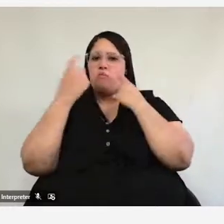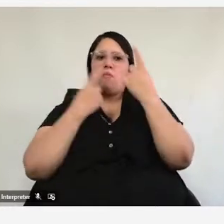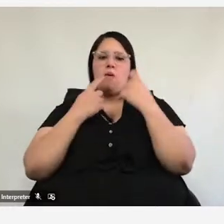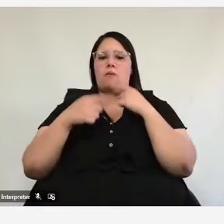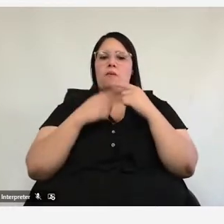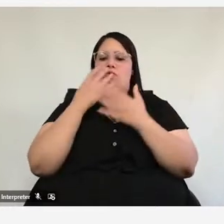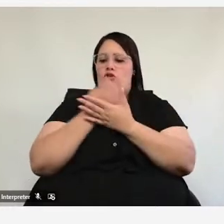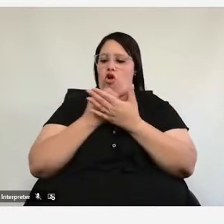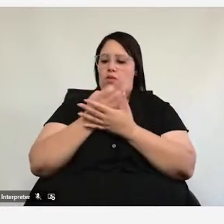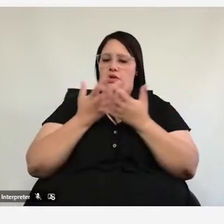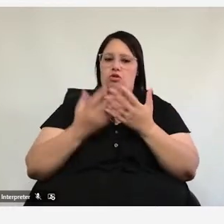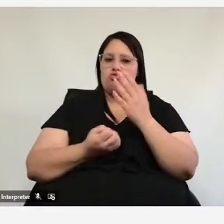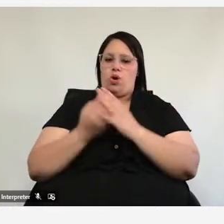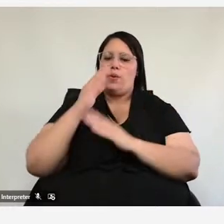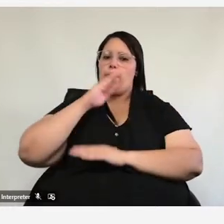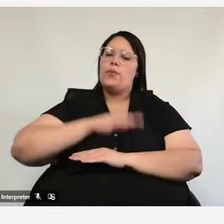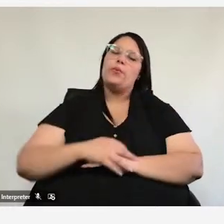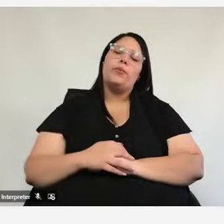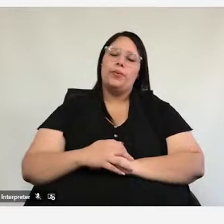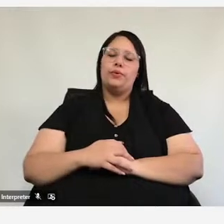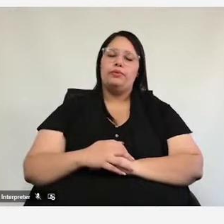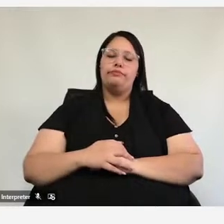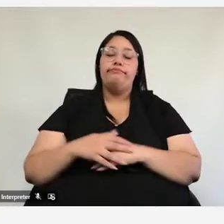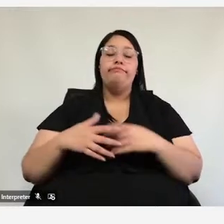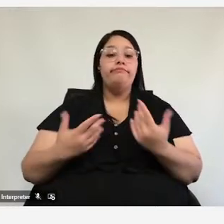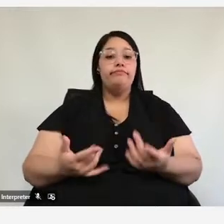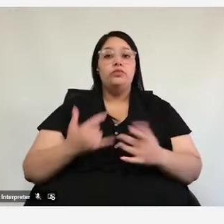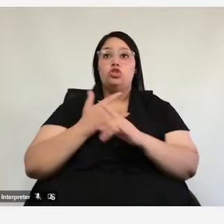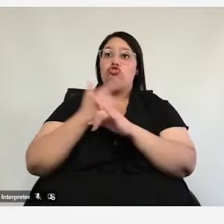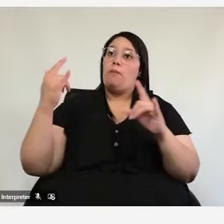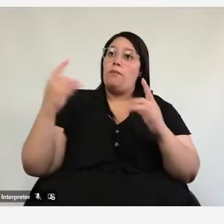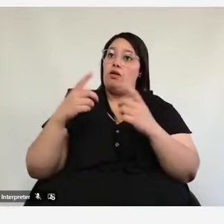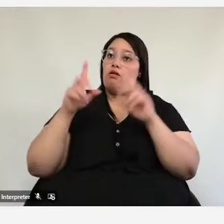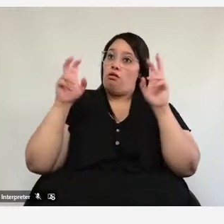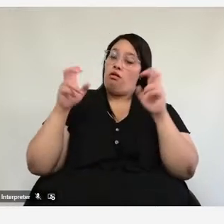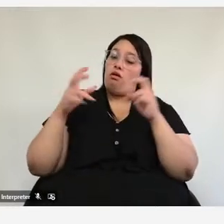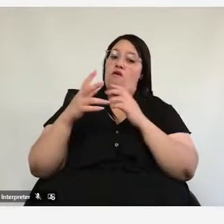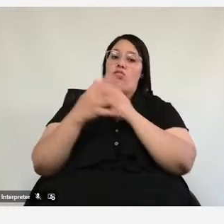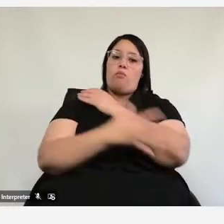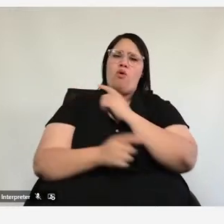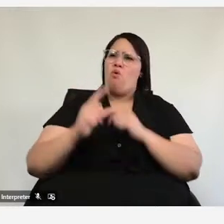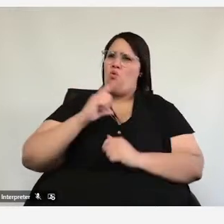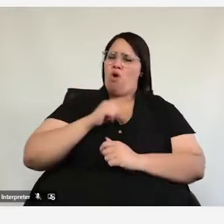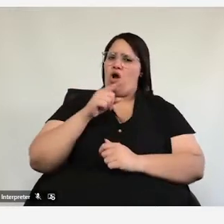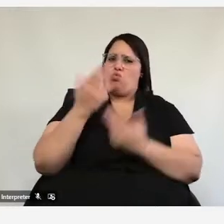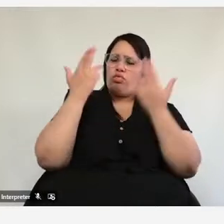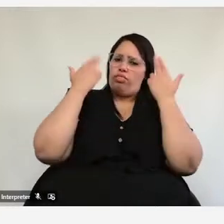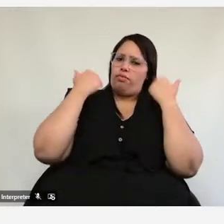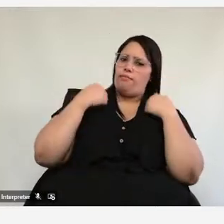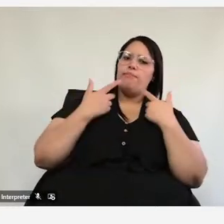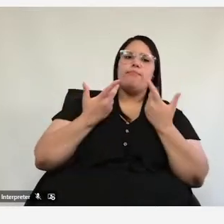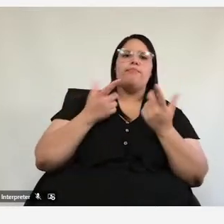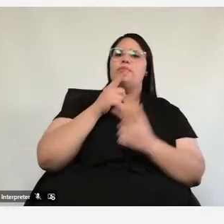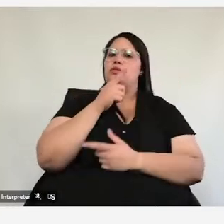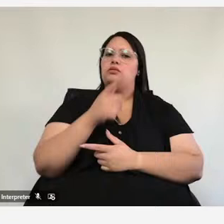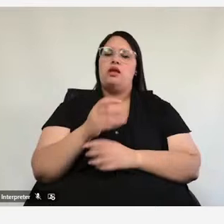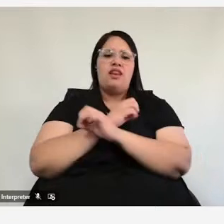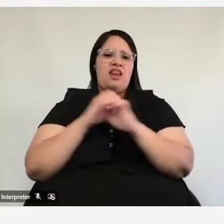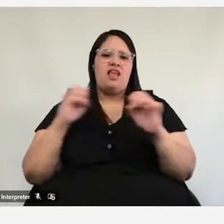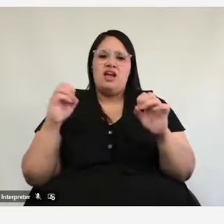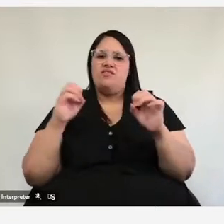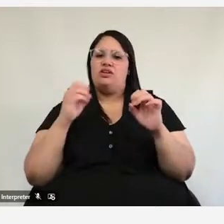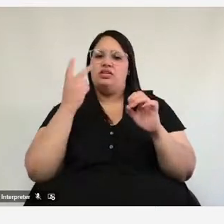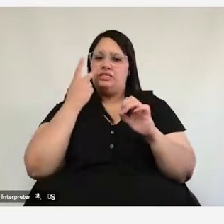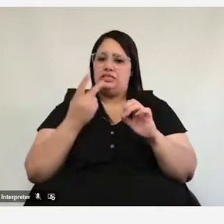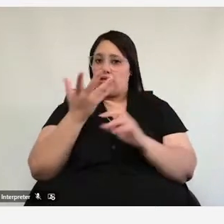economy that is not growing. As the champions of the poor, why have you been oblivion? And we've never see